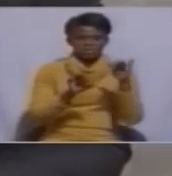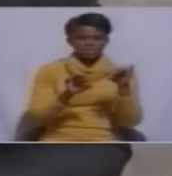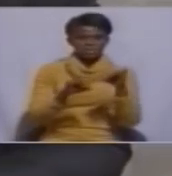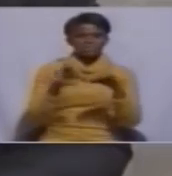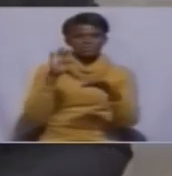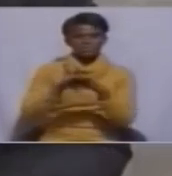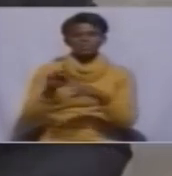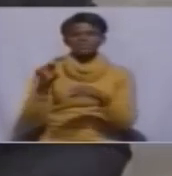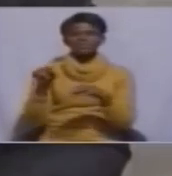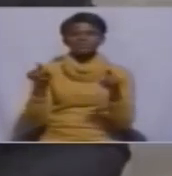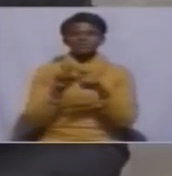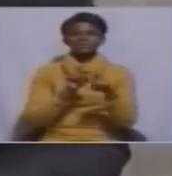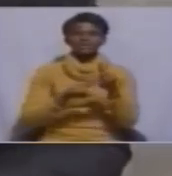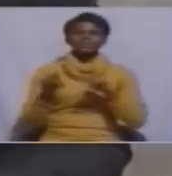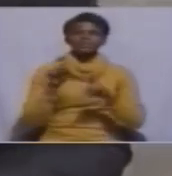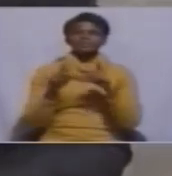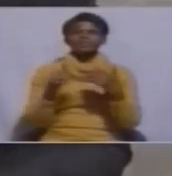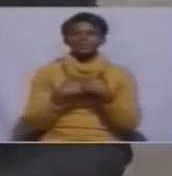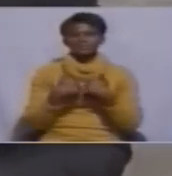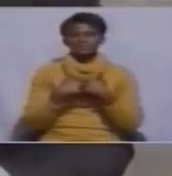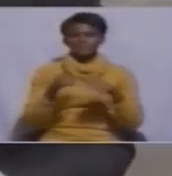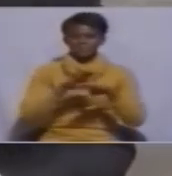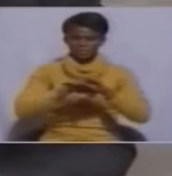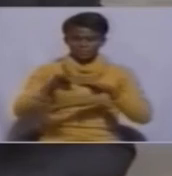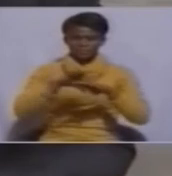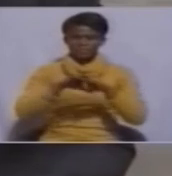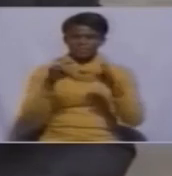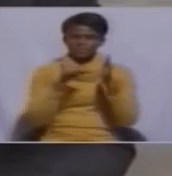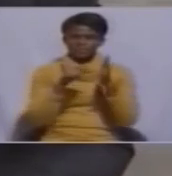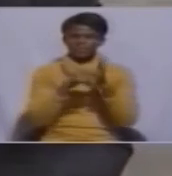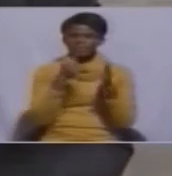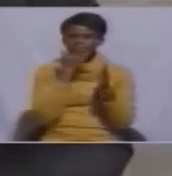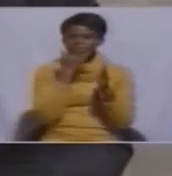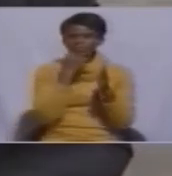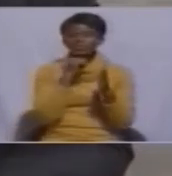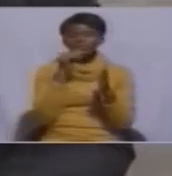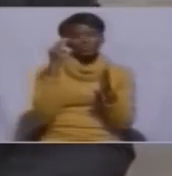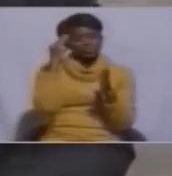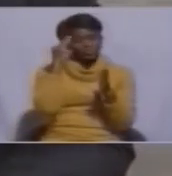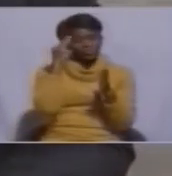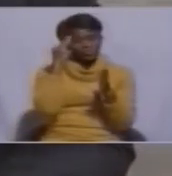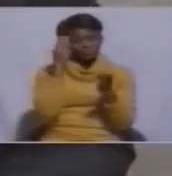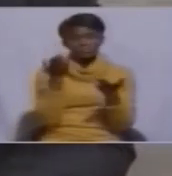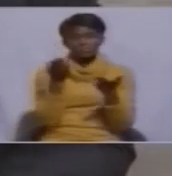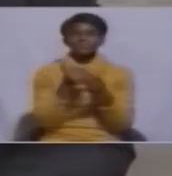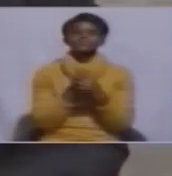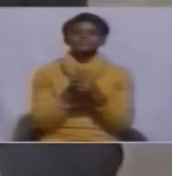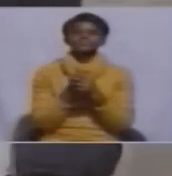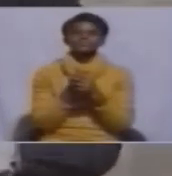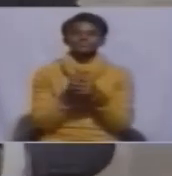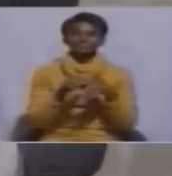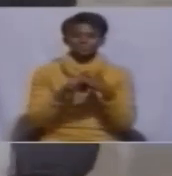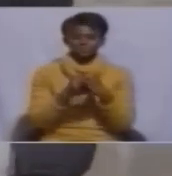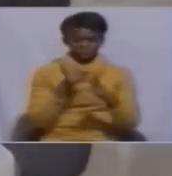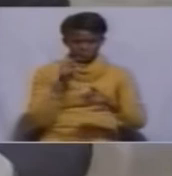then people have also gone ahead to say that this document is illegal, whatever that means, which I find strange personally, because the process